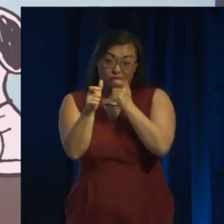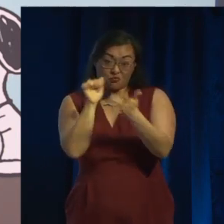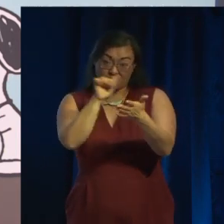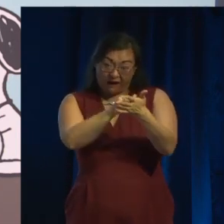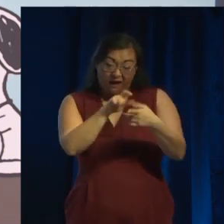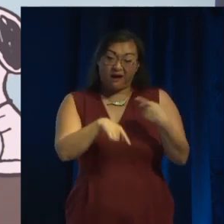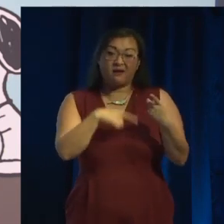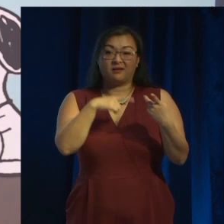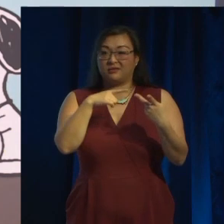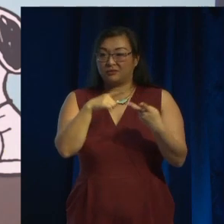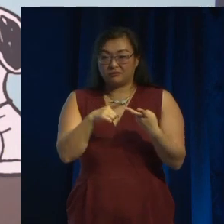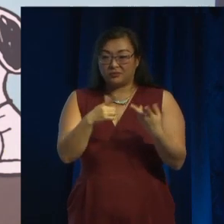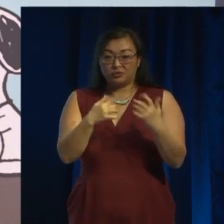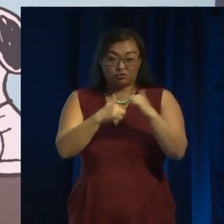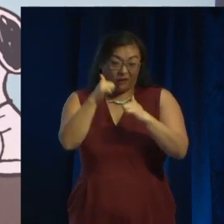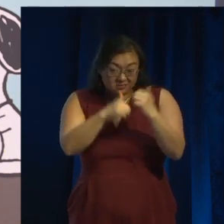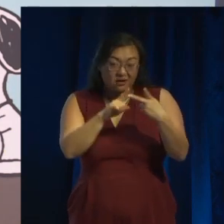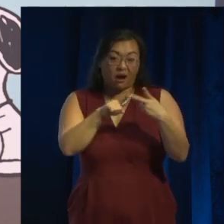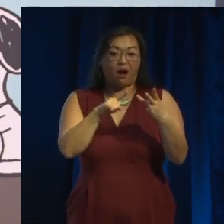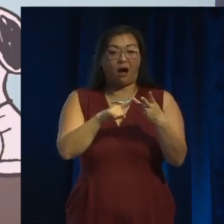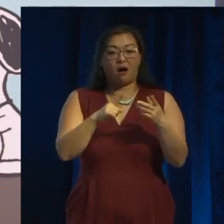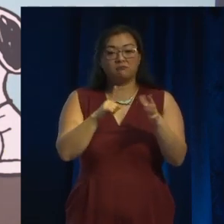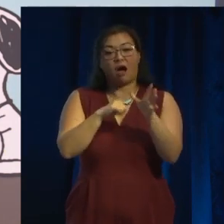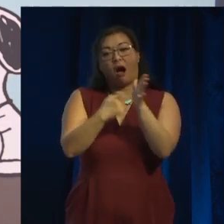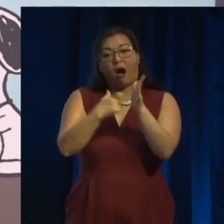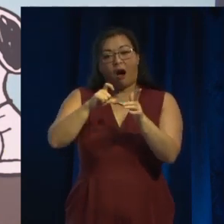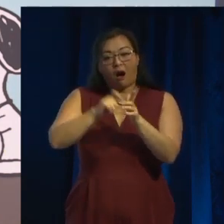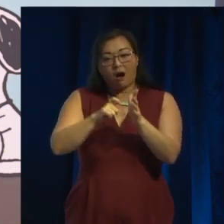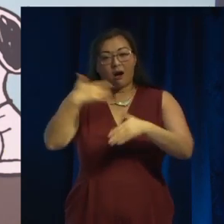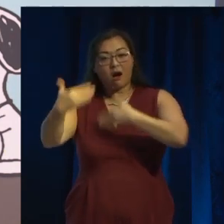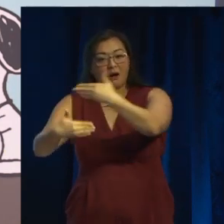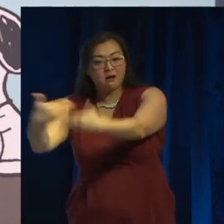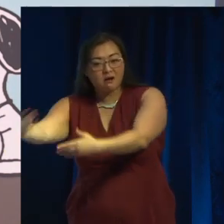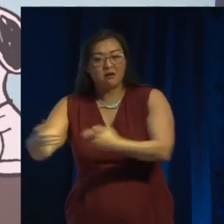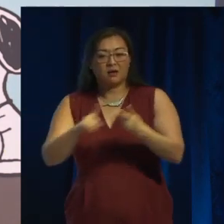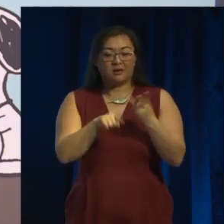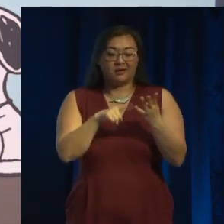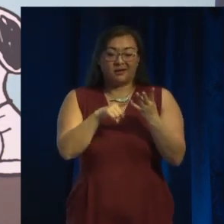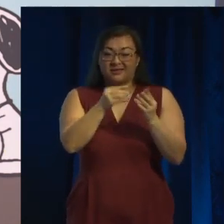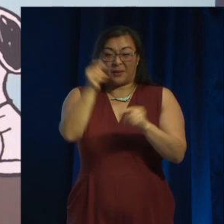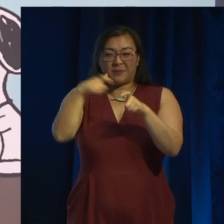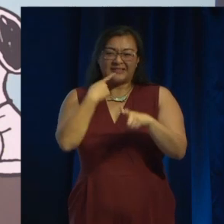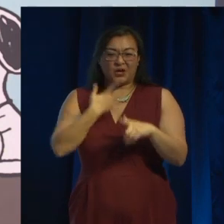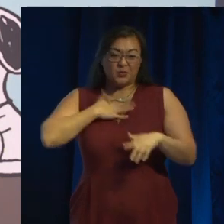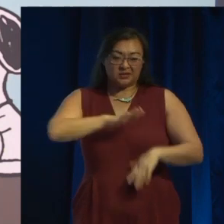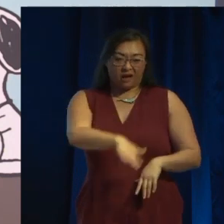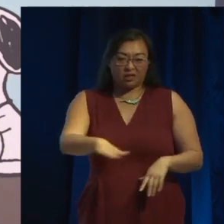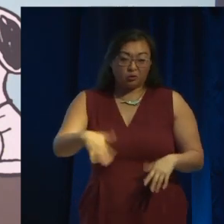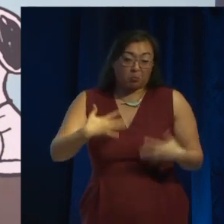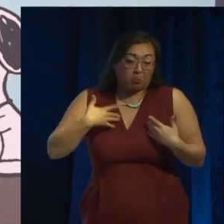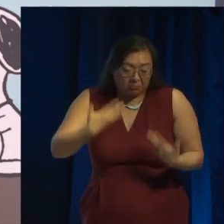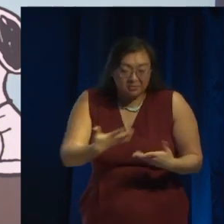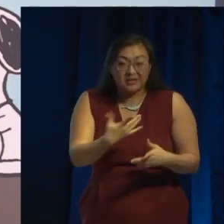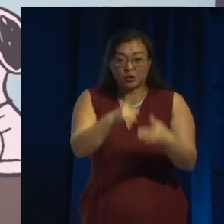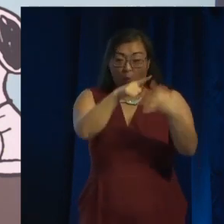story structure, arcs. A lot of people like. Some people say bad childhood, but all of these things, except for maybe